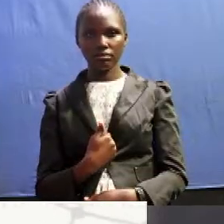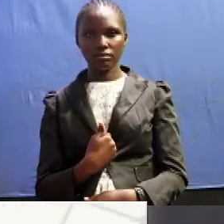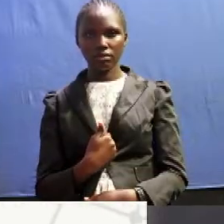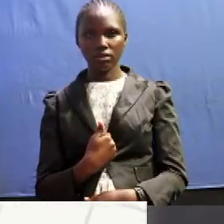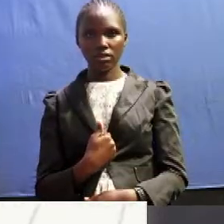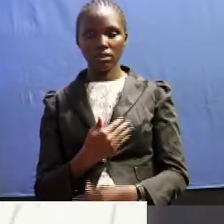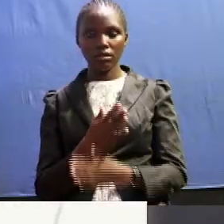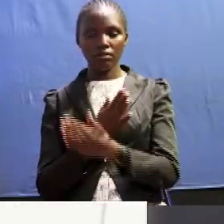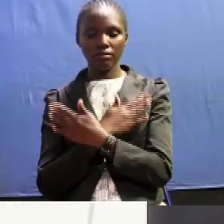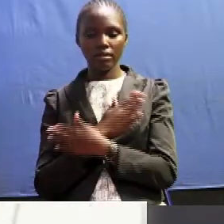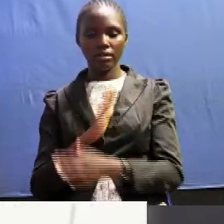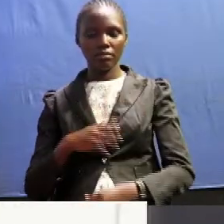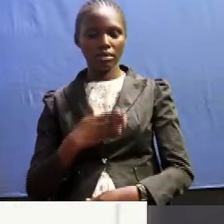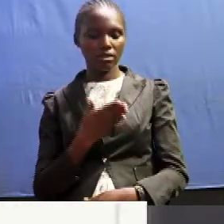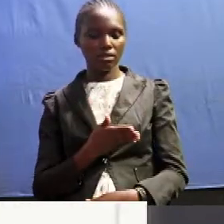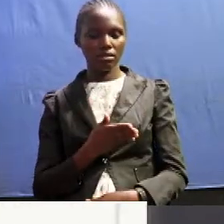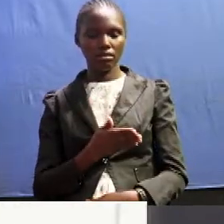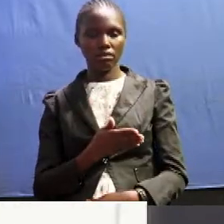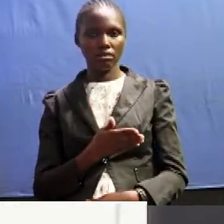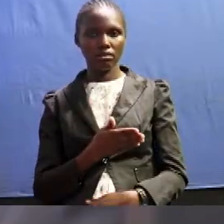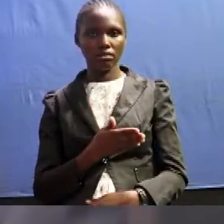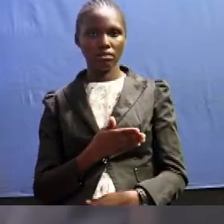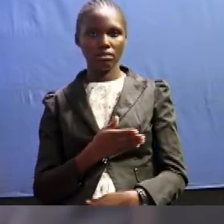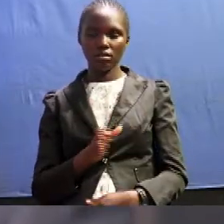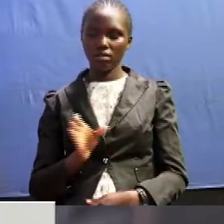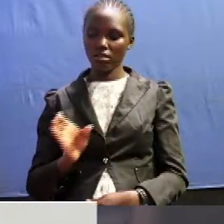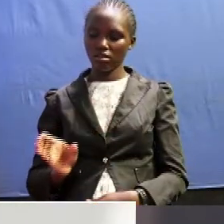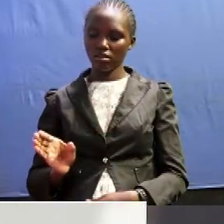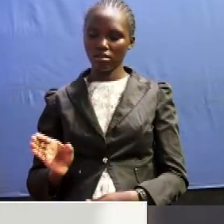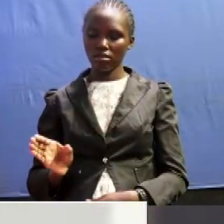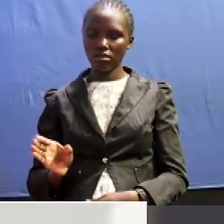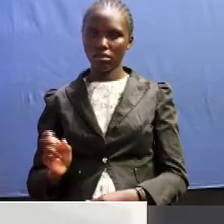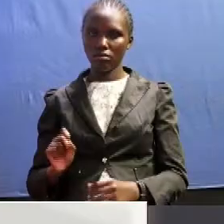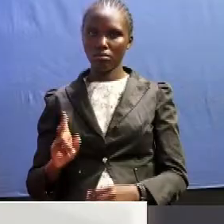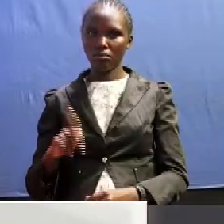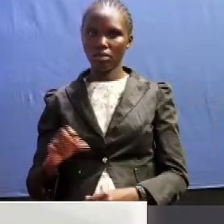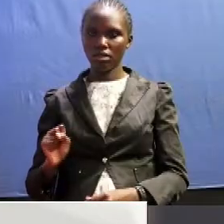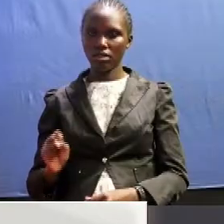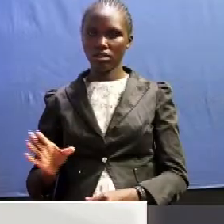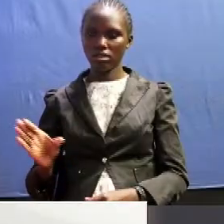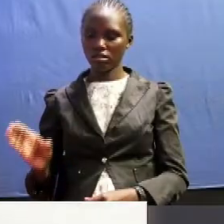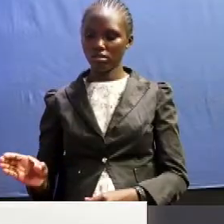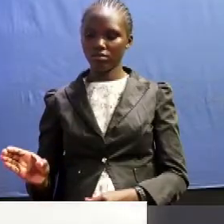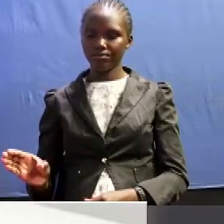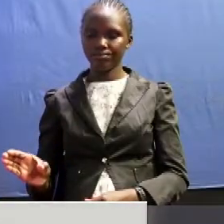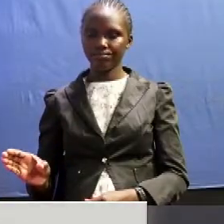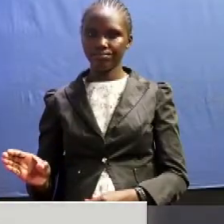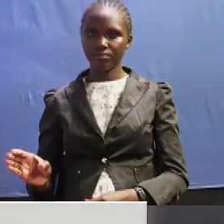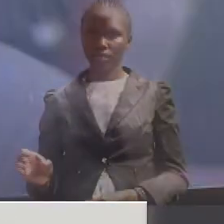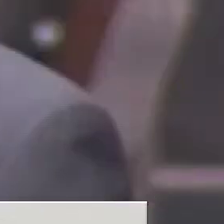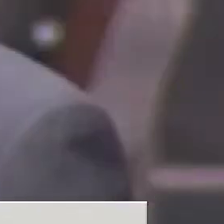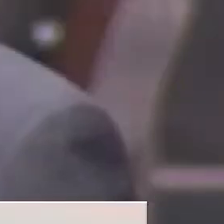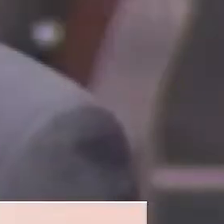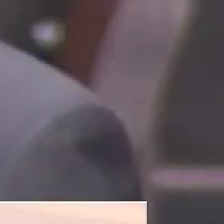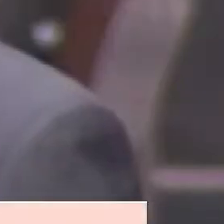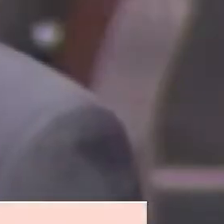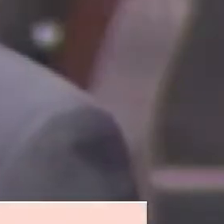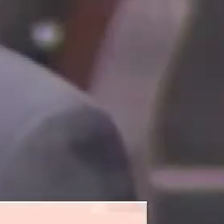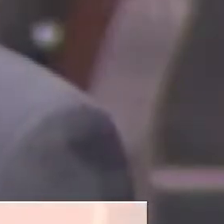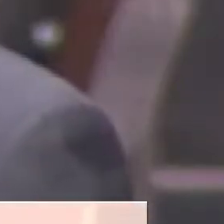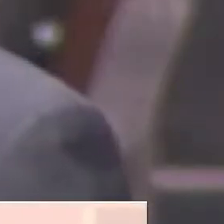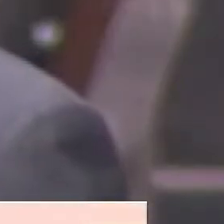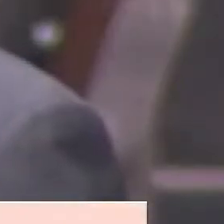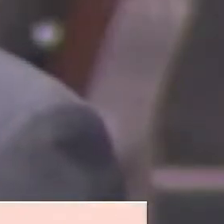My friend there at the end, PS for special programs, will come to me when there